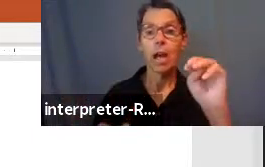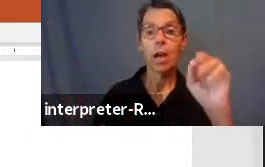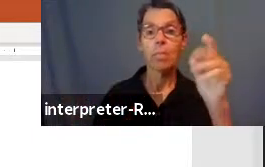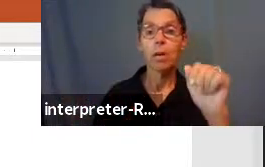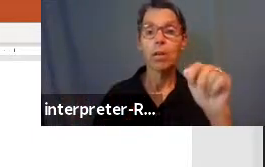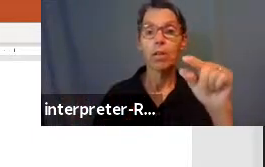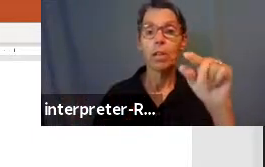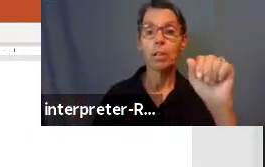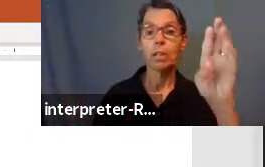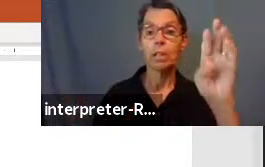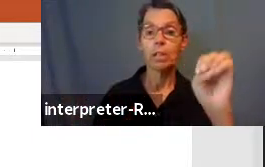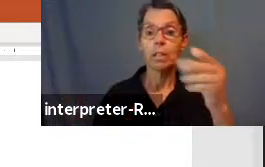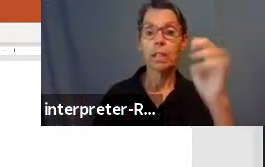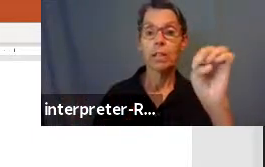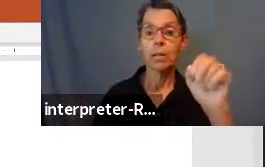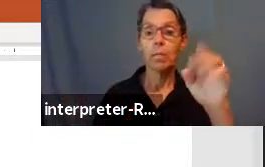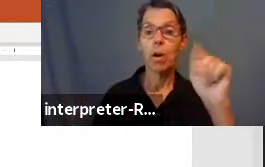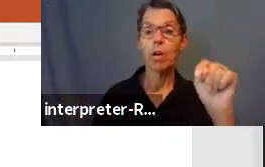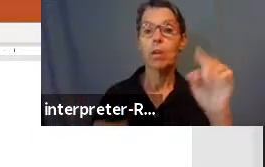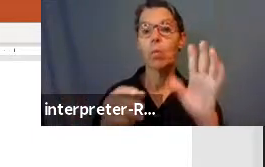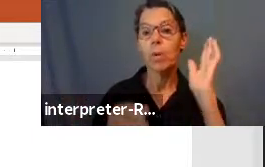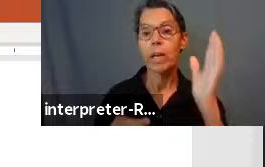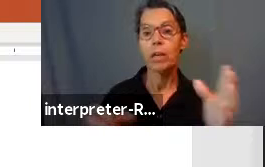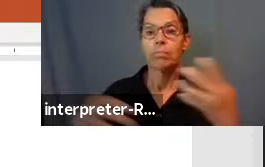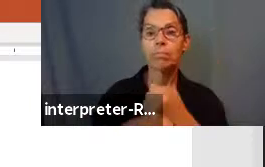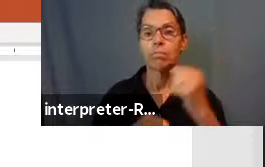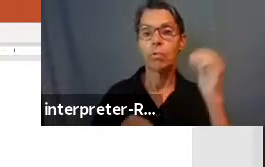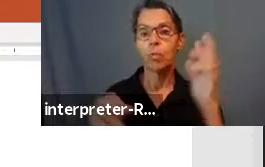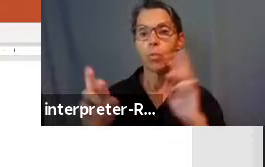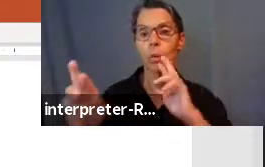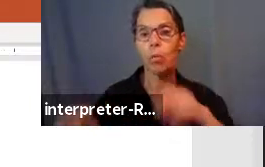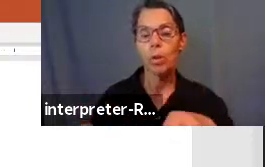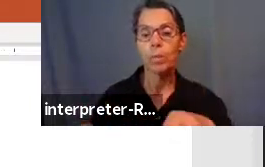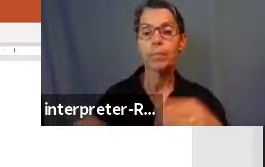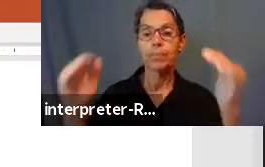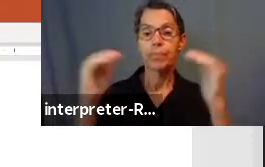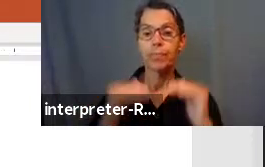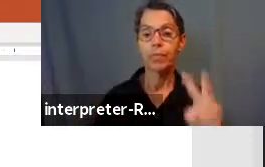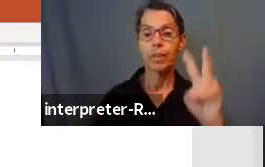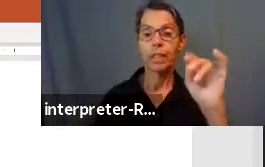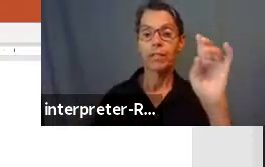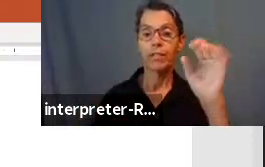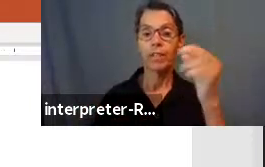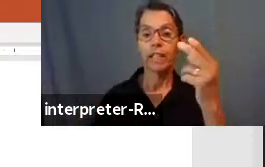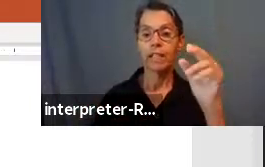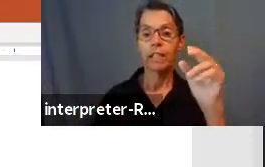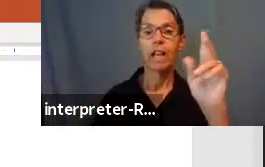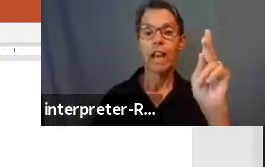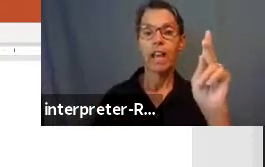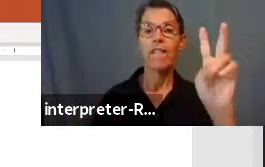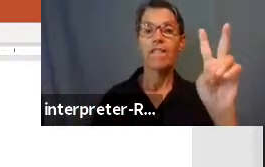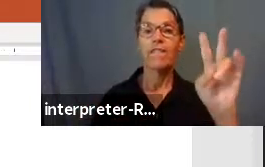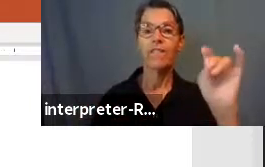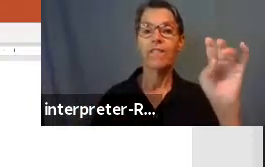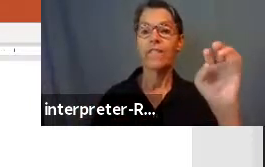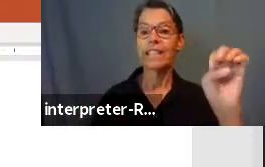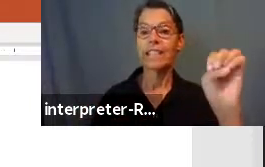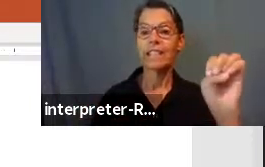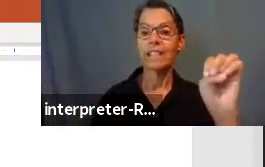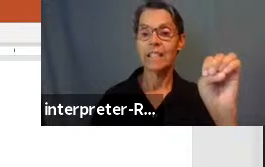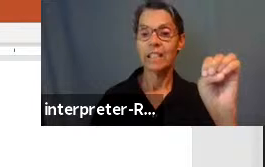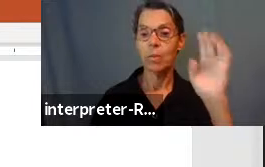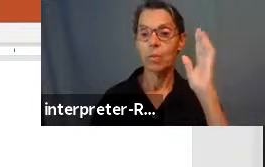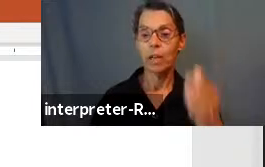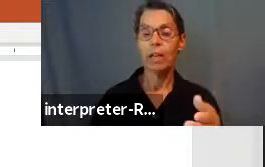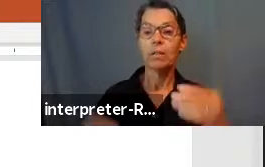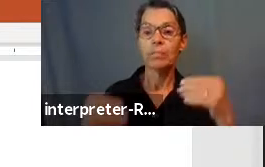of the Kansas Commission on Disability Concerns. Finally, Vicki Collins-Akers will lead us through a summary regarding topics and direction for